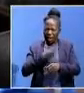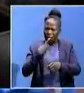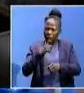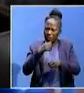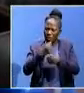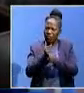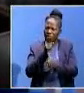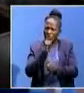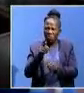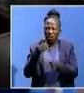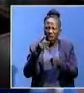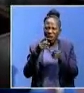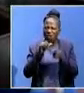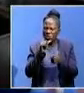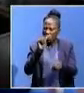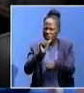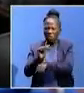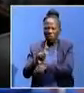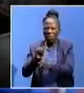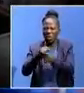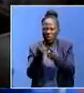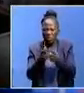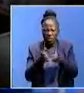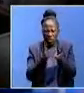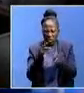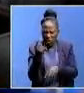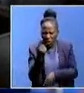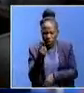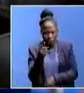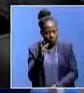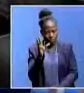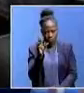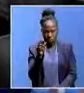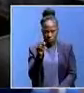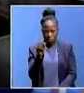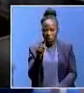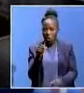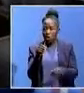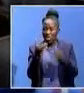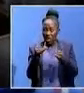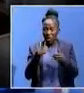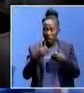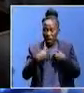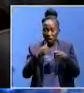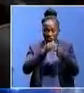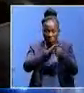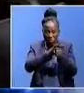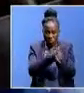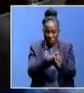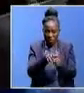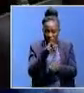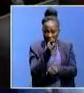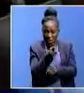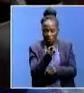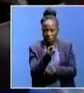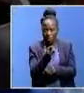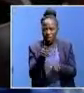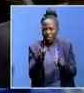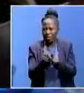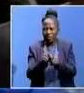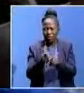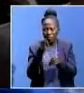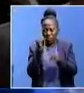in the traditional way only, given the COVID situation and also given the times that we are